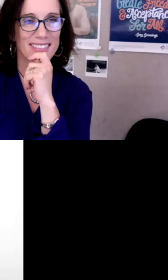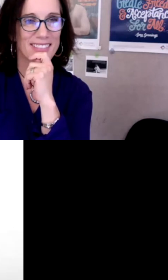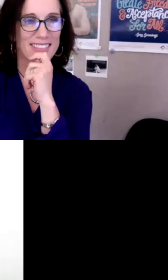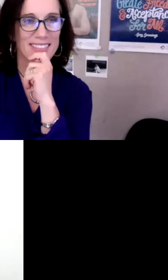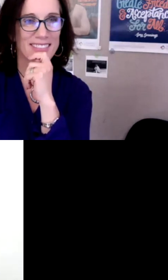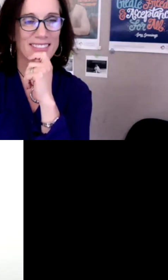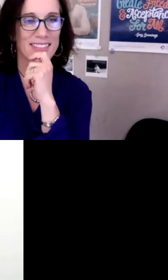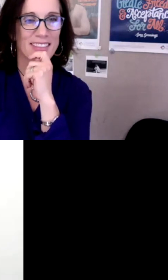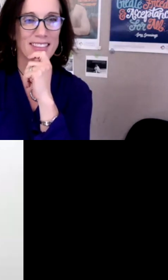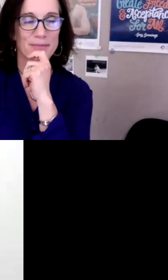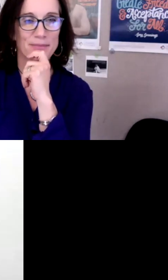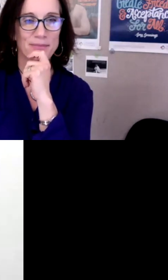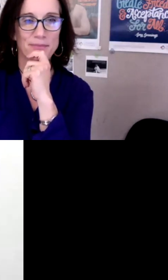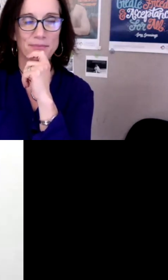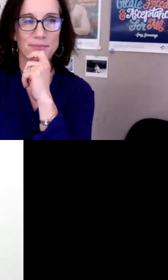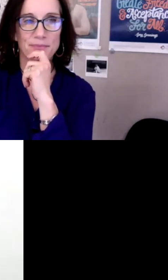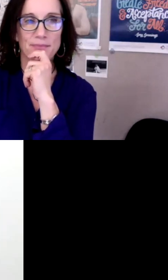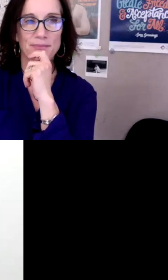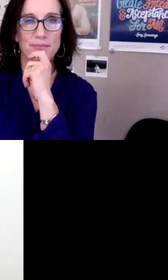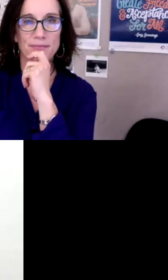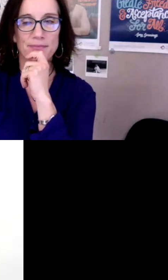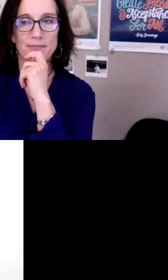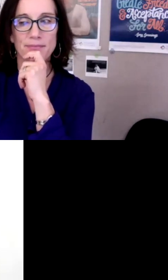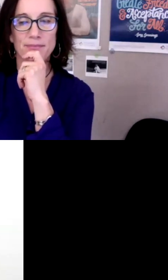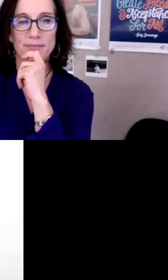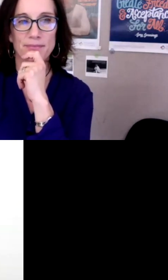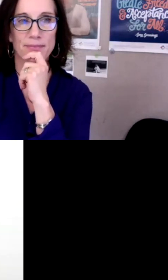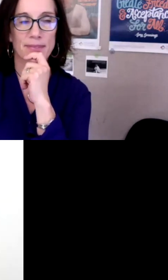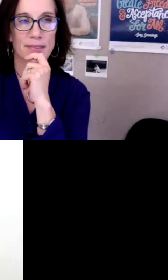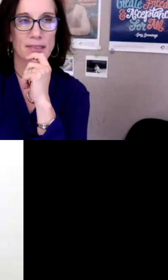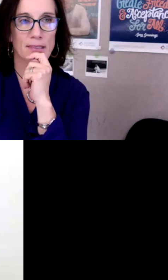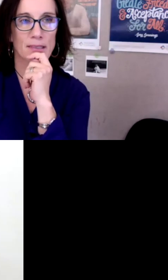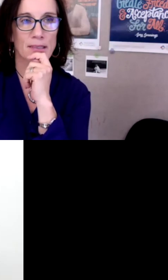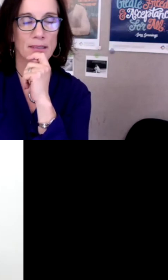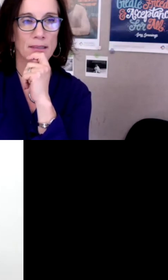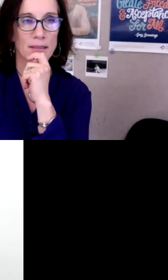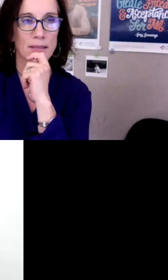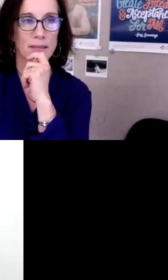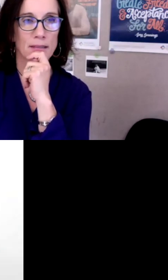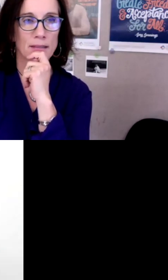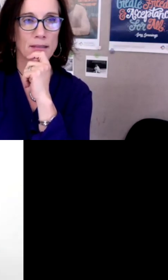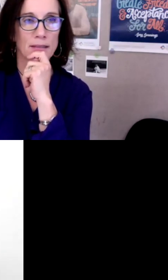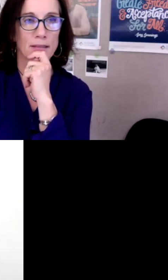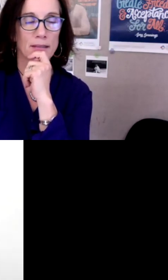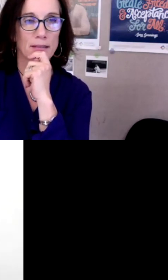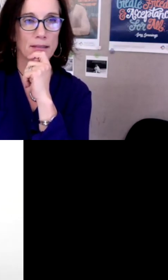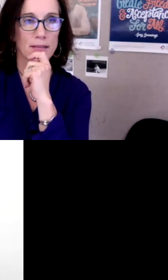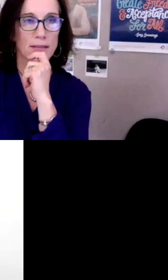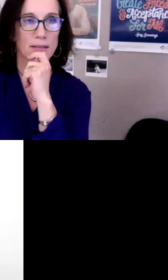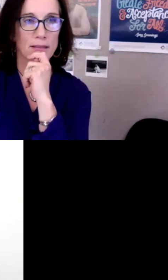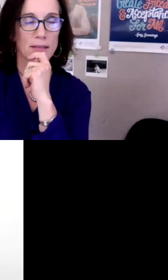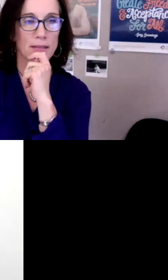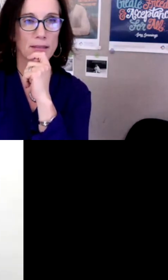good questions. Like I mentioned in the beginning, your questions in the Q&A will be answered. And we